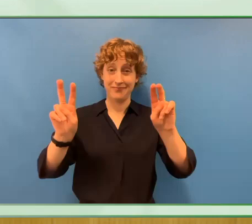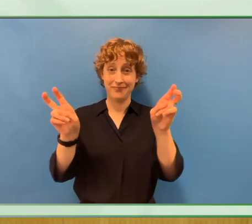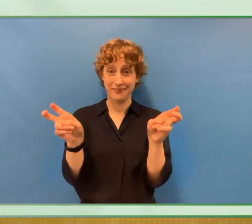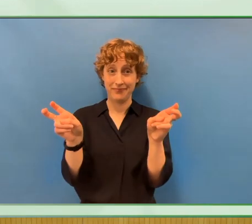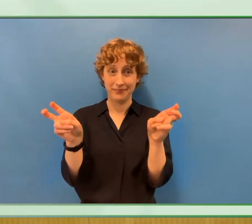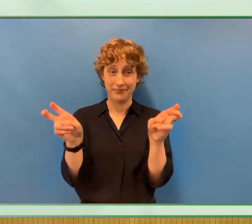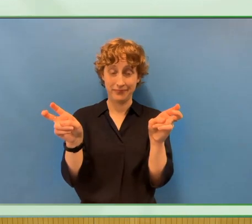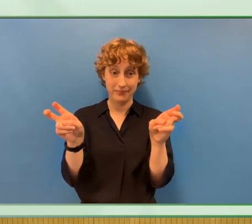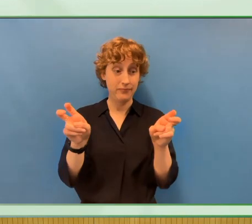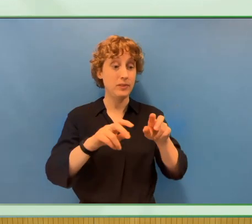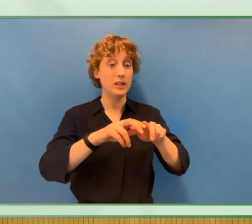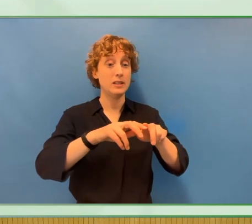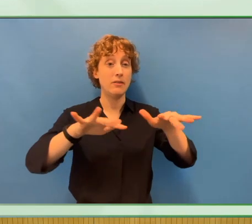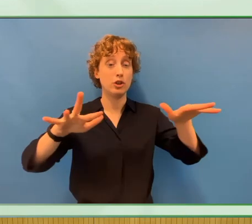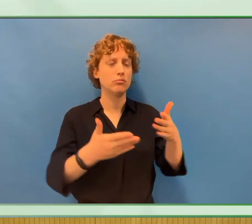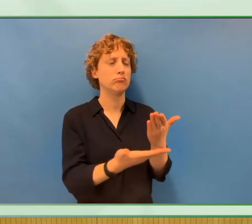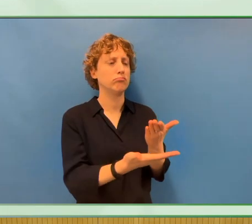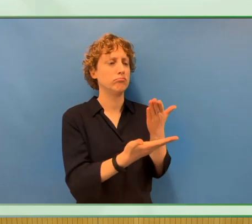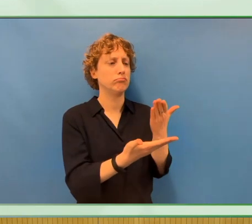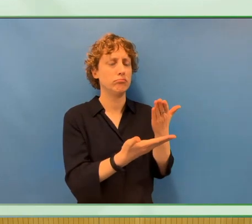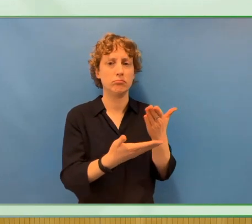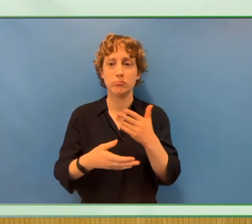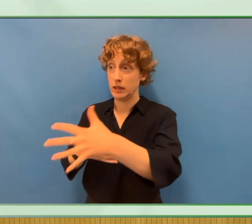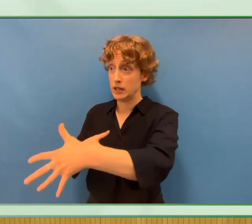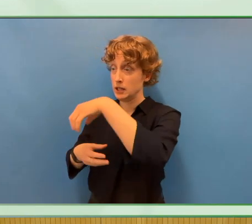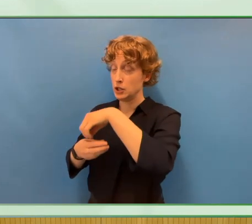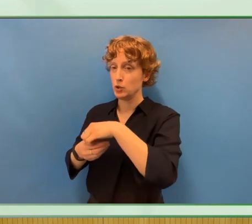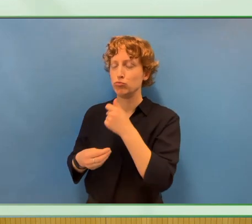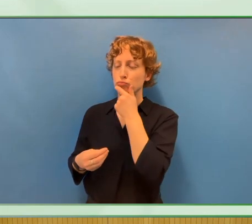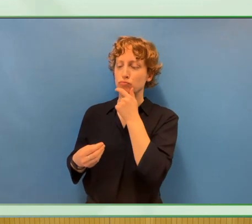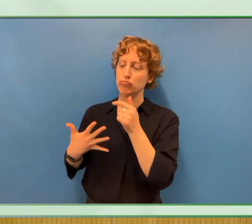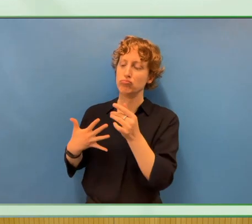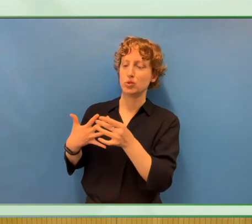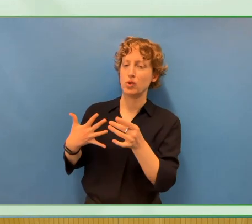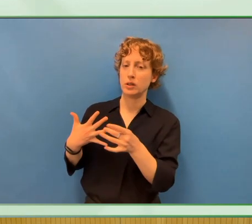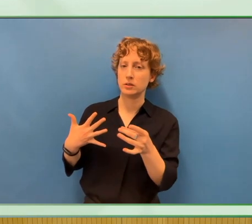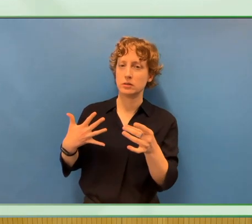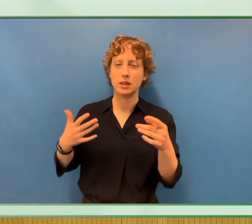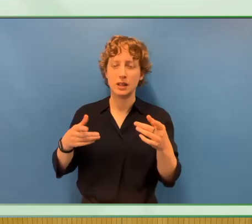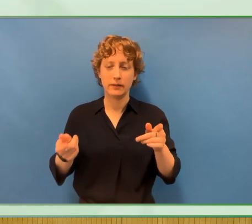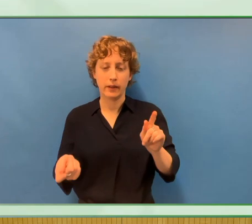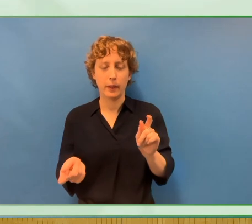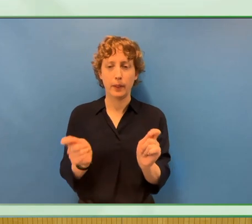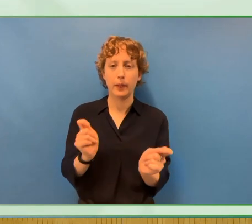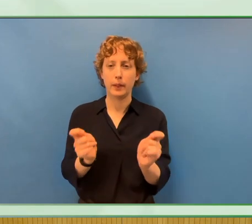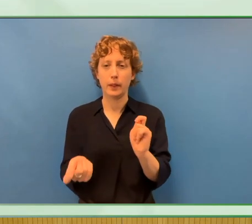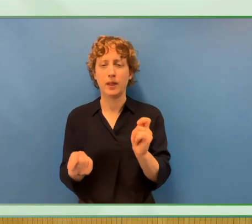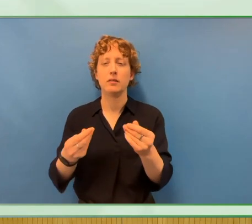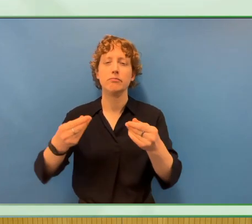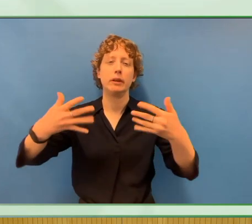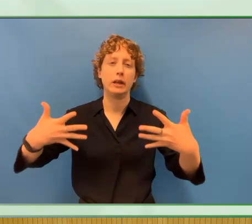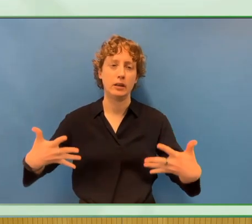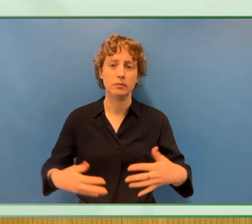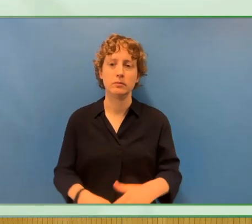there's lots of different iterations on those things. It's trying to, it's framing it all in a bit